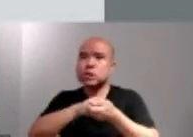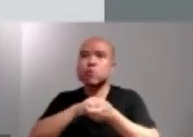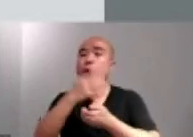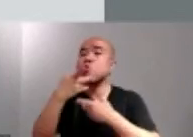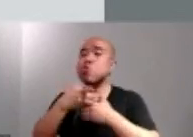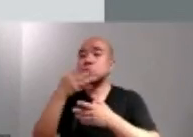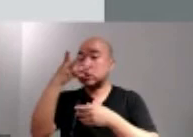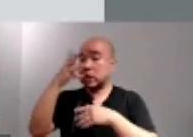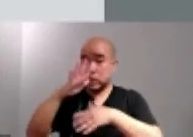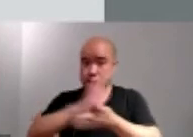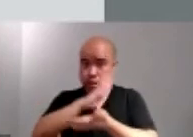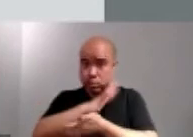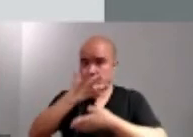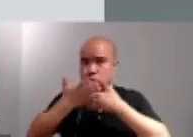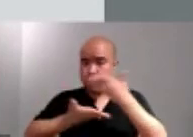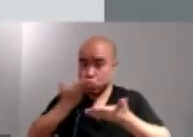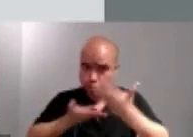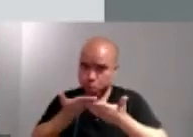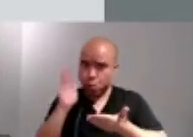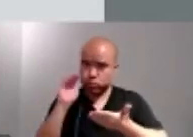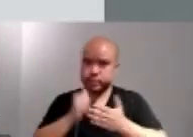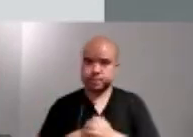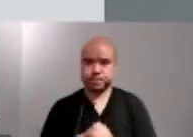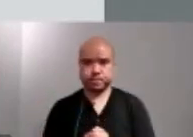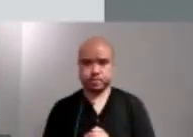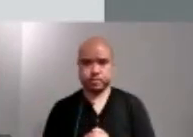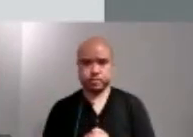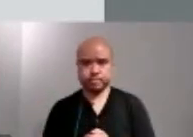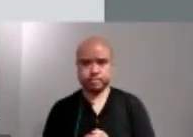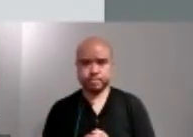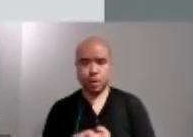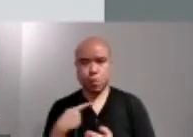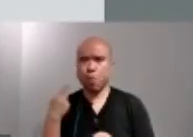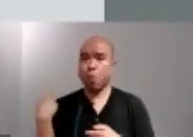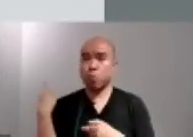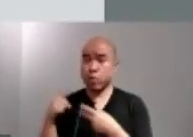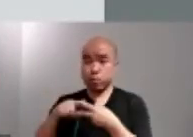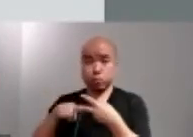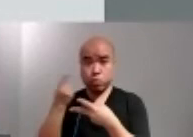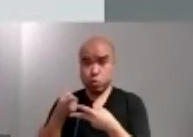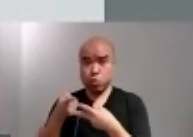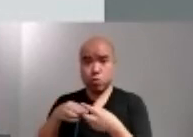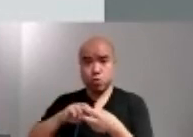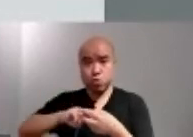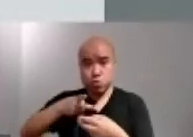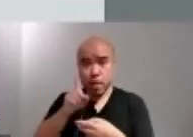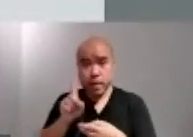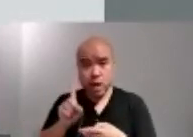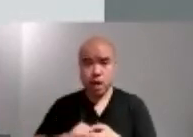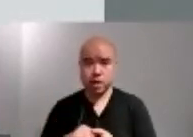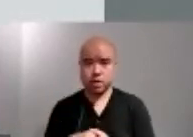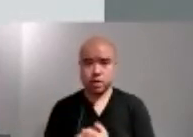And business transformation in new black and underdogs. So based on that